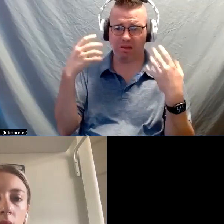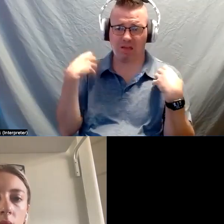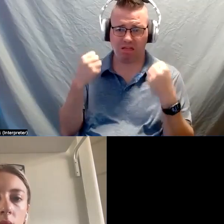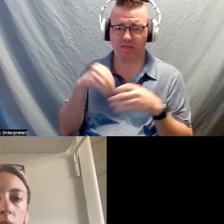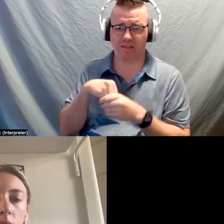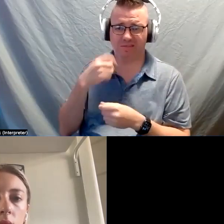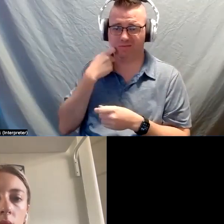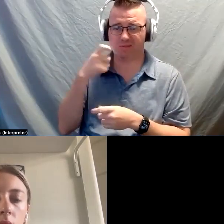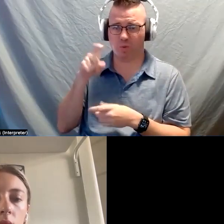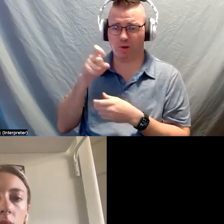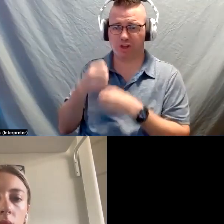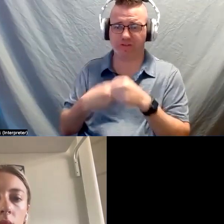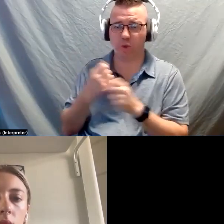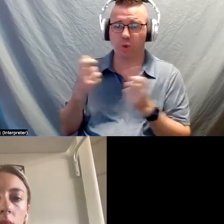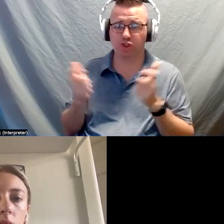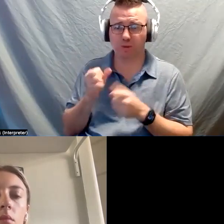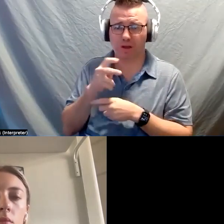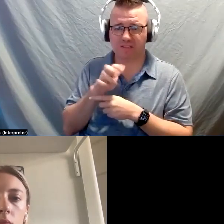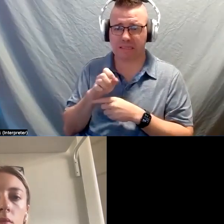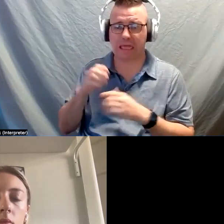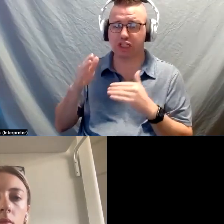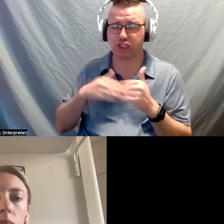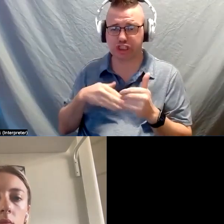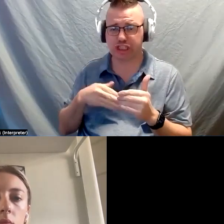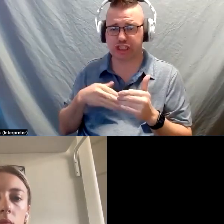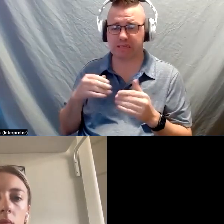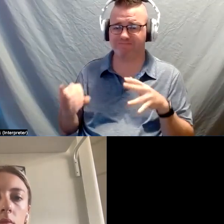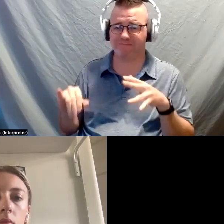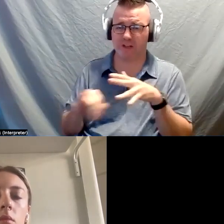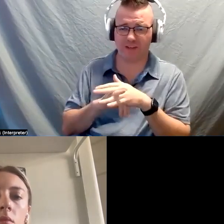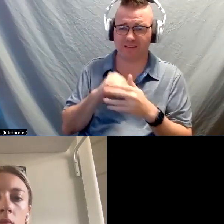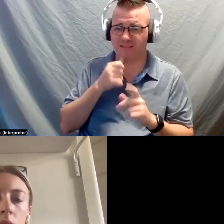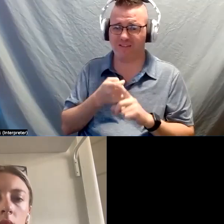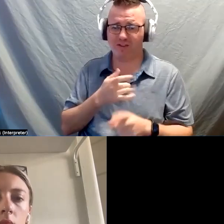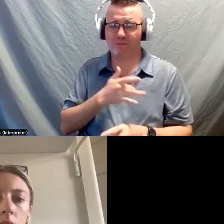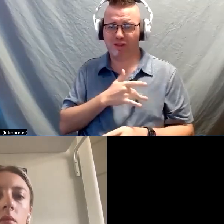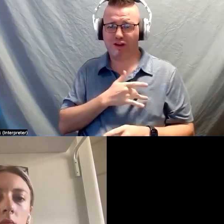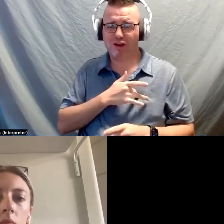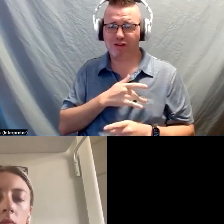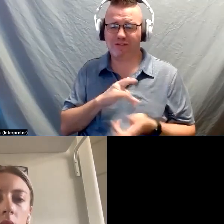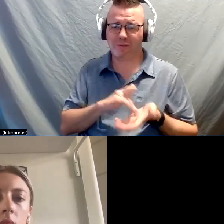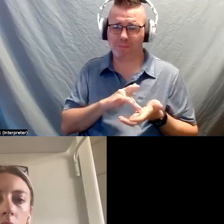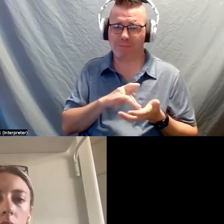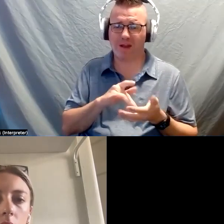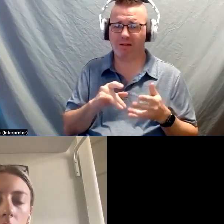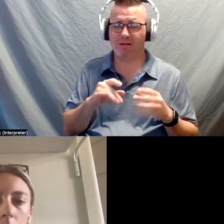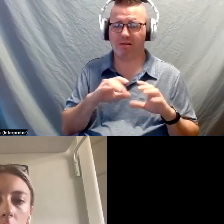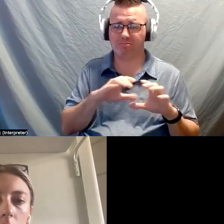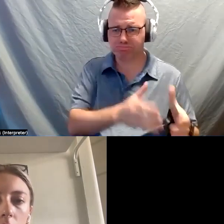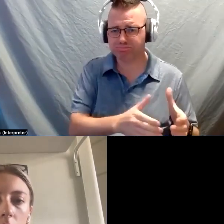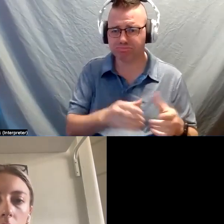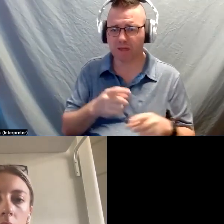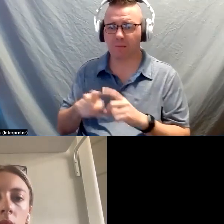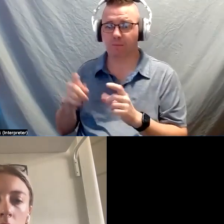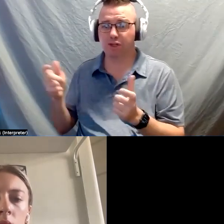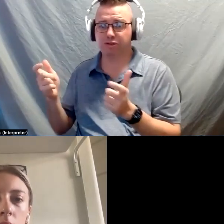was a small-scale, cheap intervention, not from the heart of the medical profession, but from the outside, from a small group of